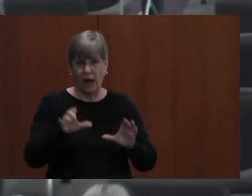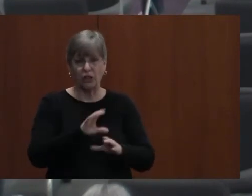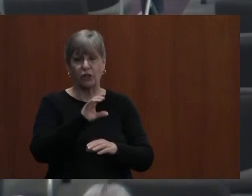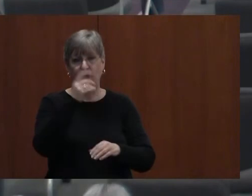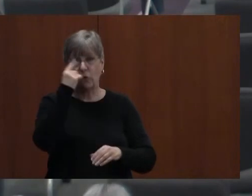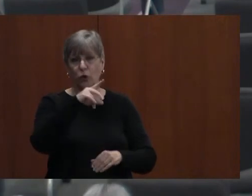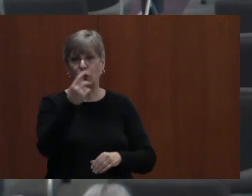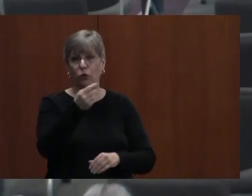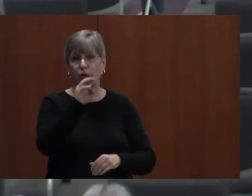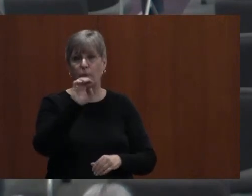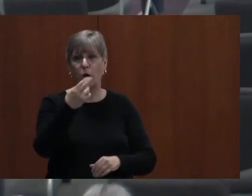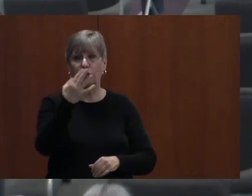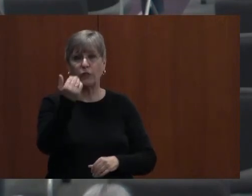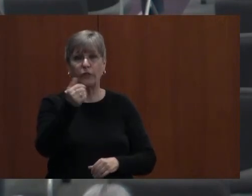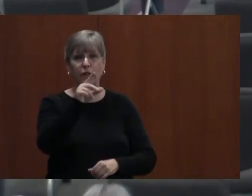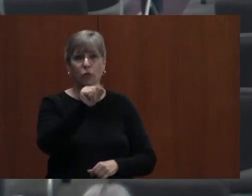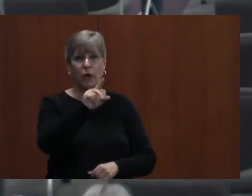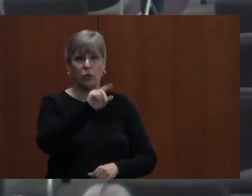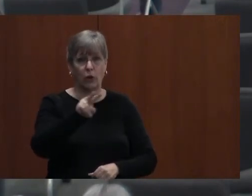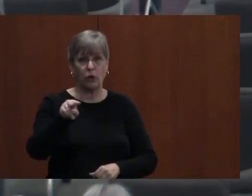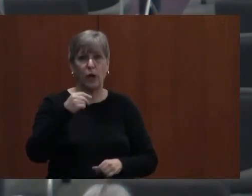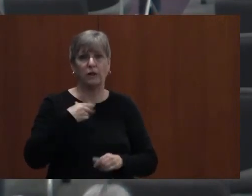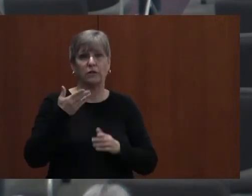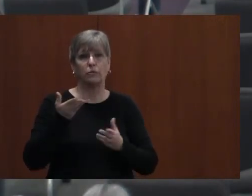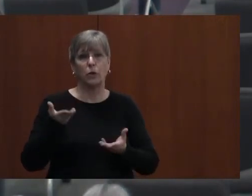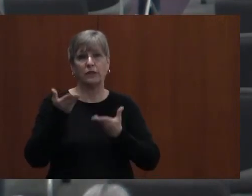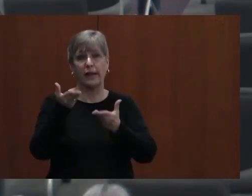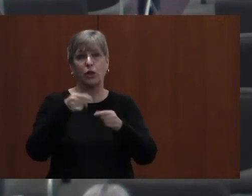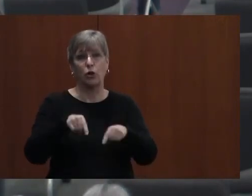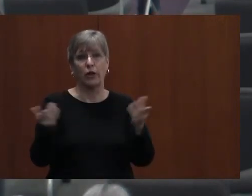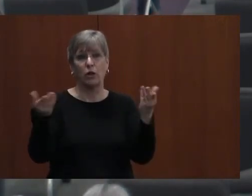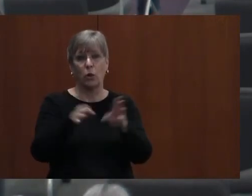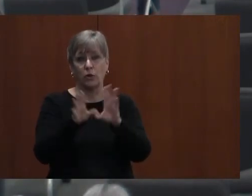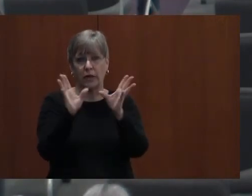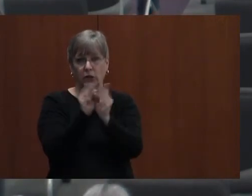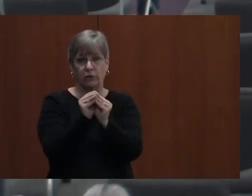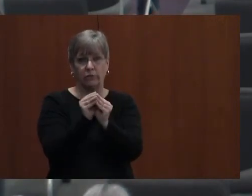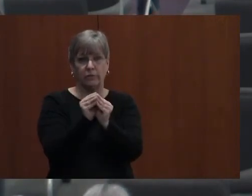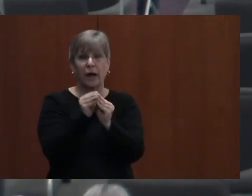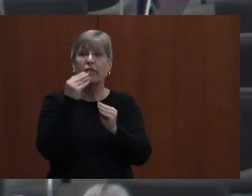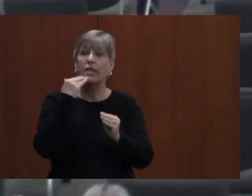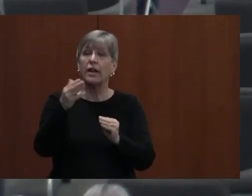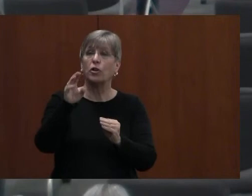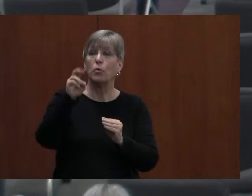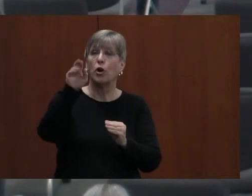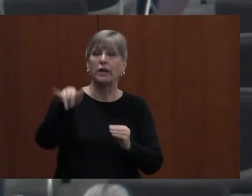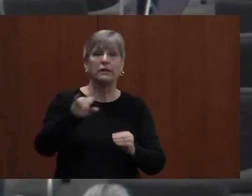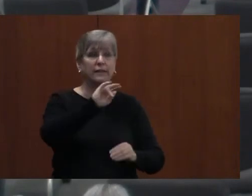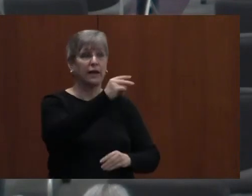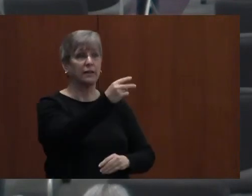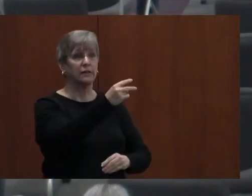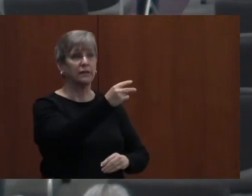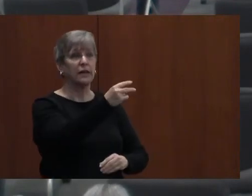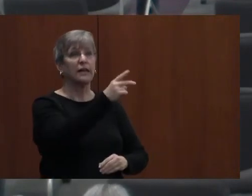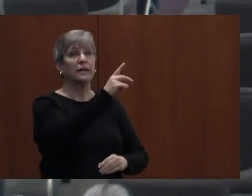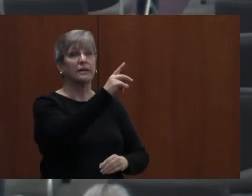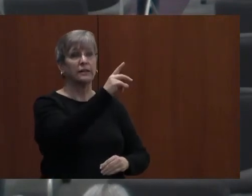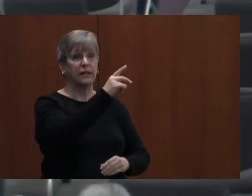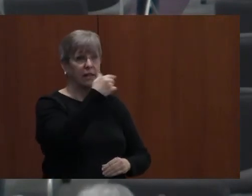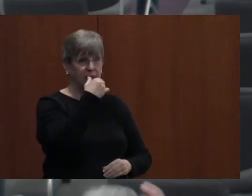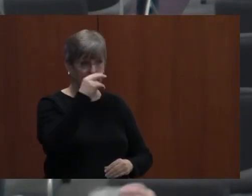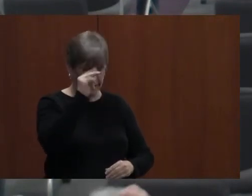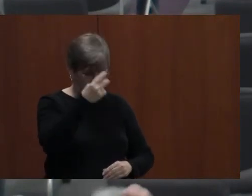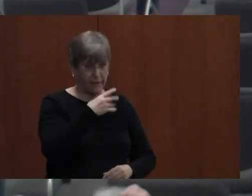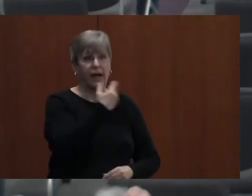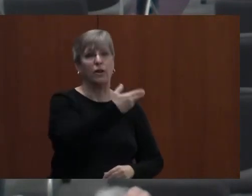March 15th, 2022, as presented in closed session. Thank you, Mrs. Murray. Is there a second? Second. Thank you,